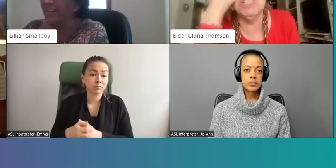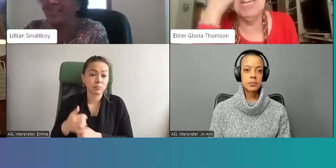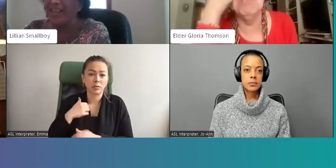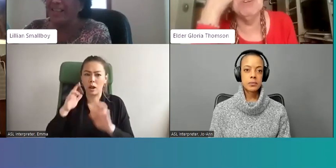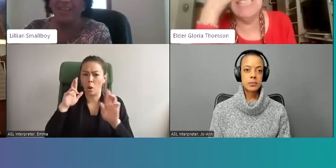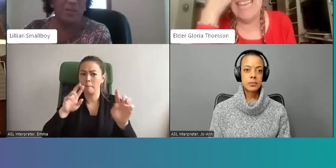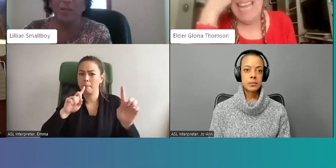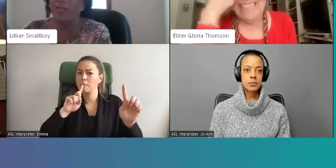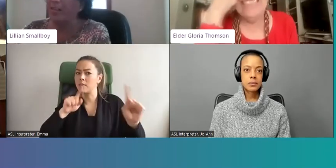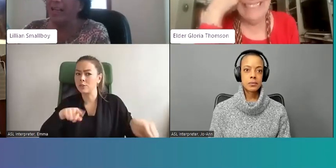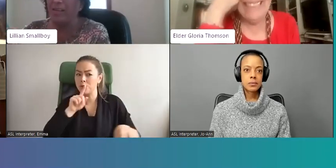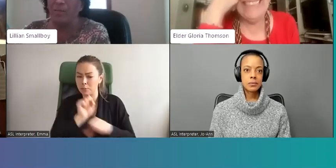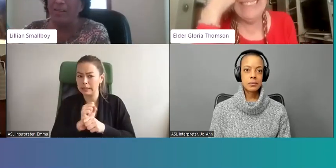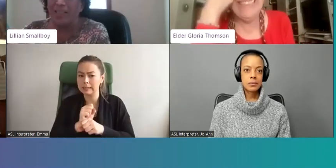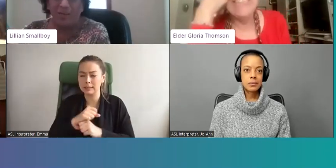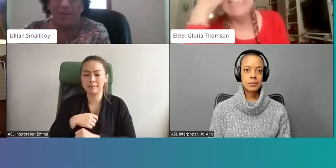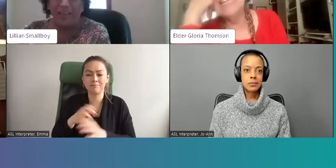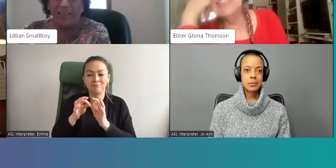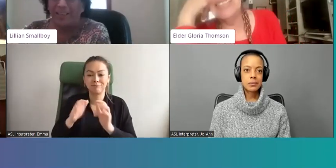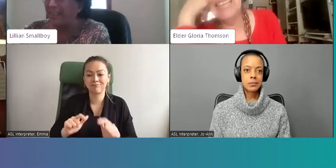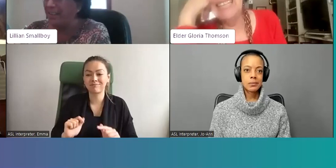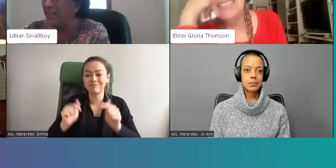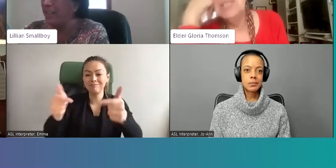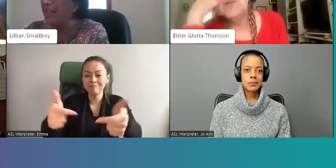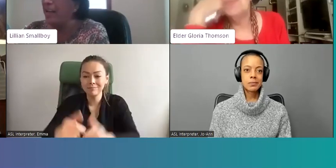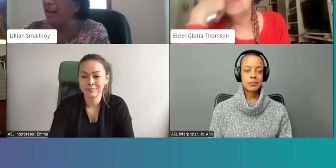your question. You did. That was perfect. Thank you. Migrat, Gloria.